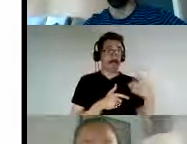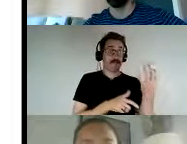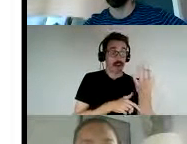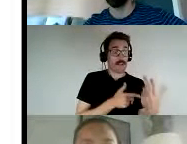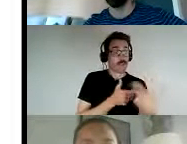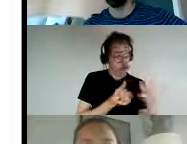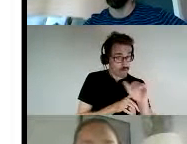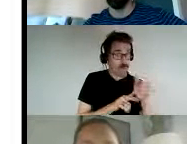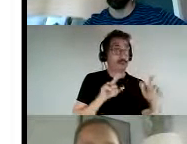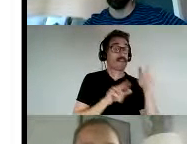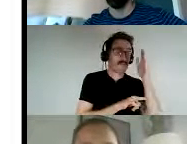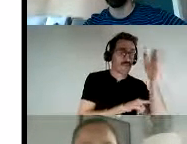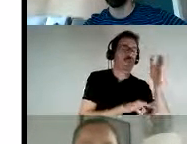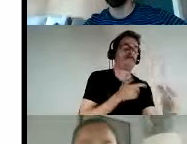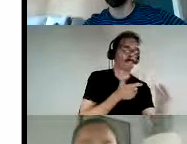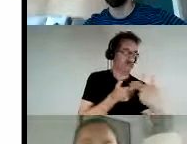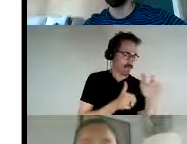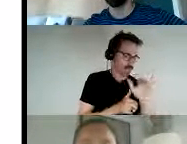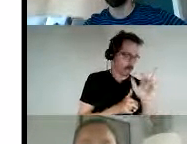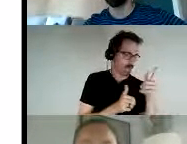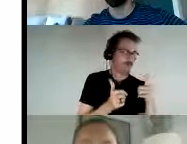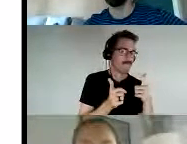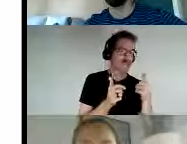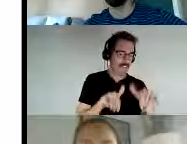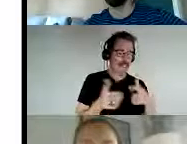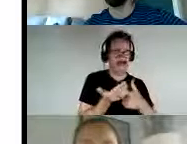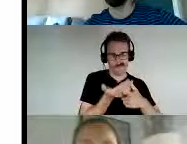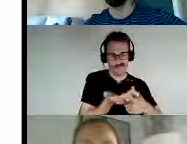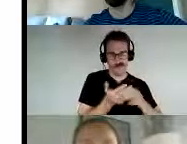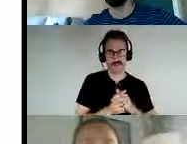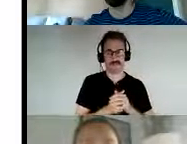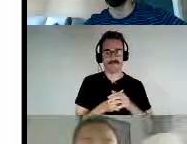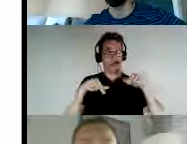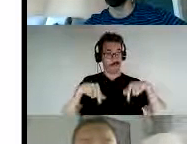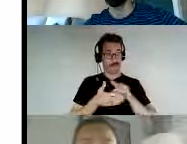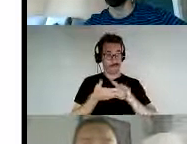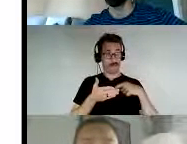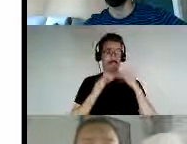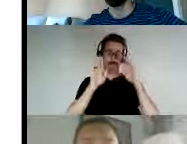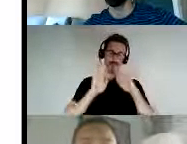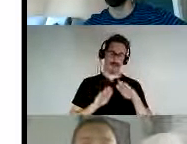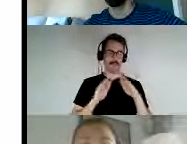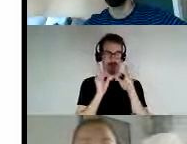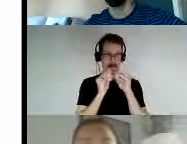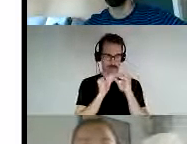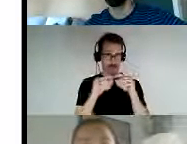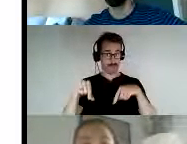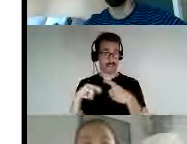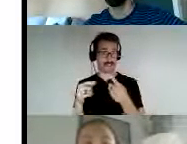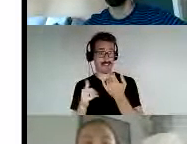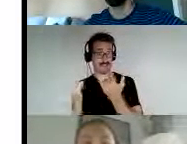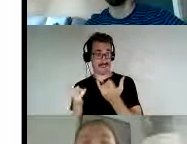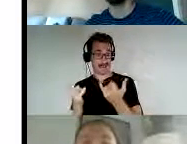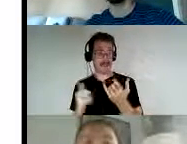well. This week, though, we've got a wonderful series of webinars, Monday and Tuesday. So today and tomorrow, same